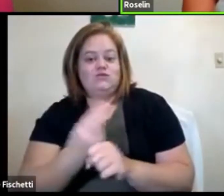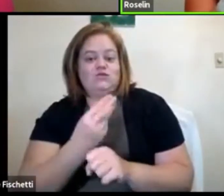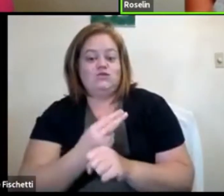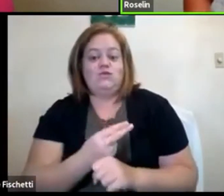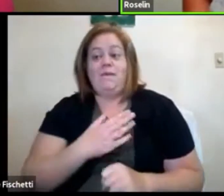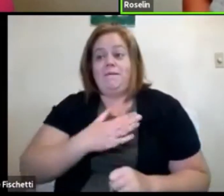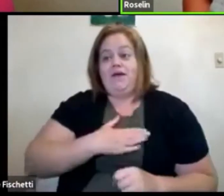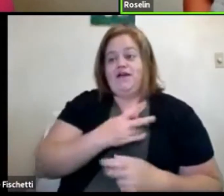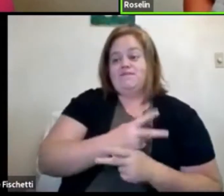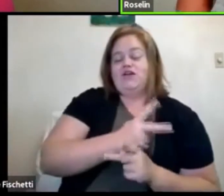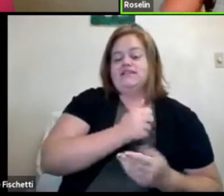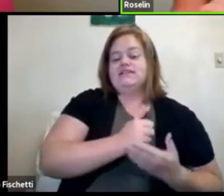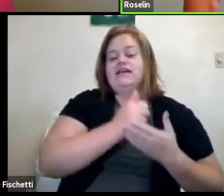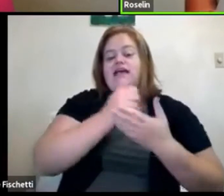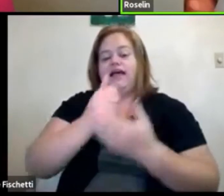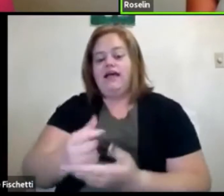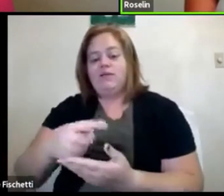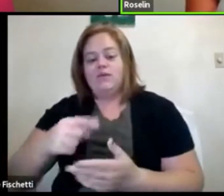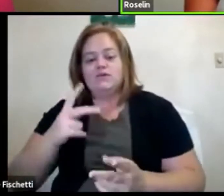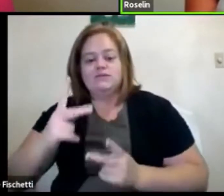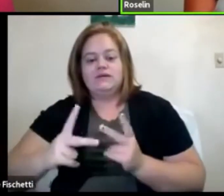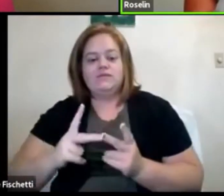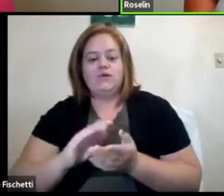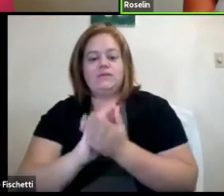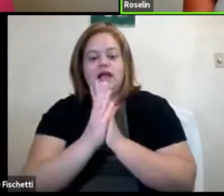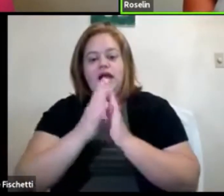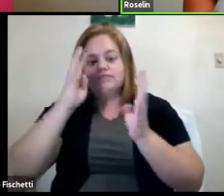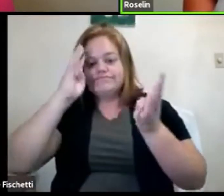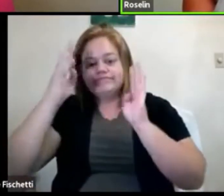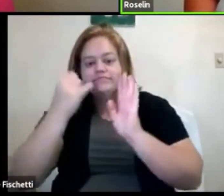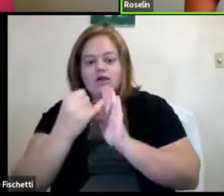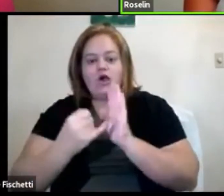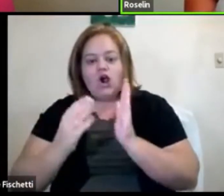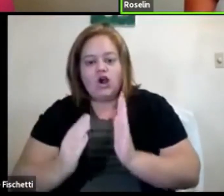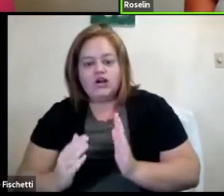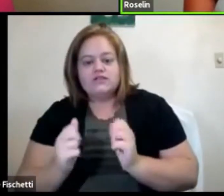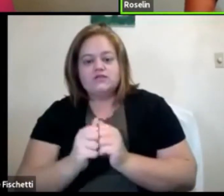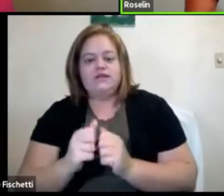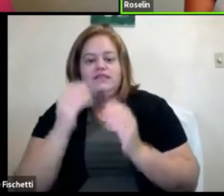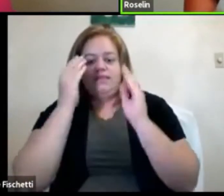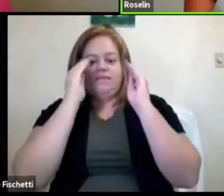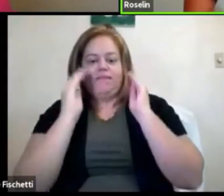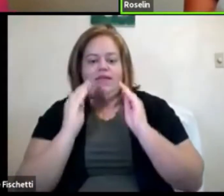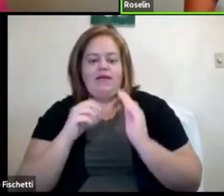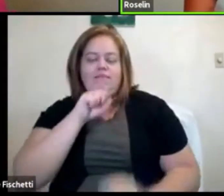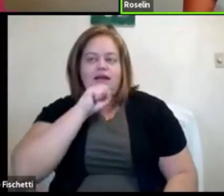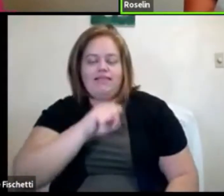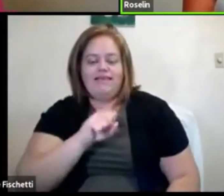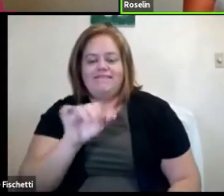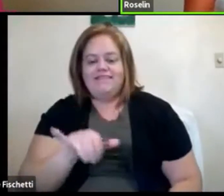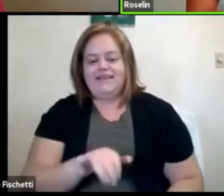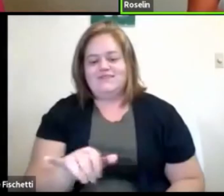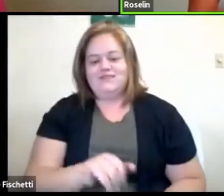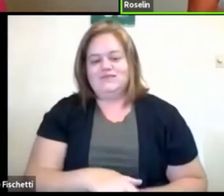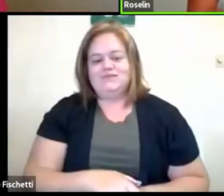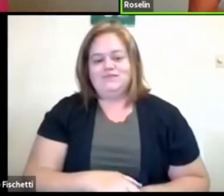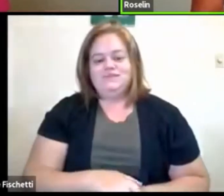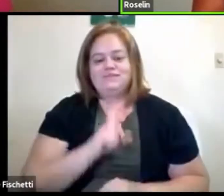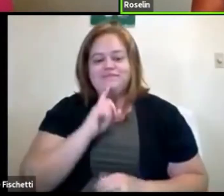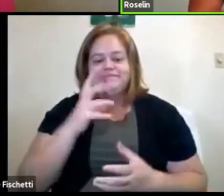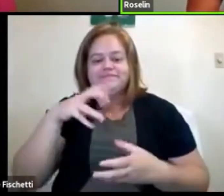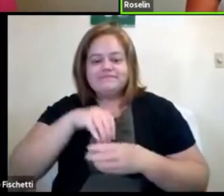can help people into the, develop that creativity. I love that. So that keeps me also engaged and